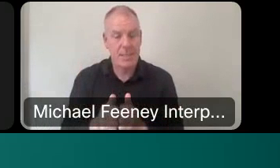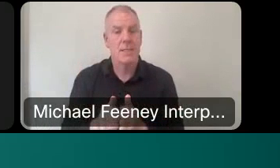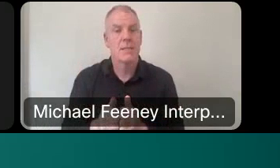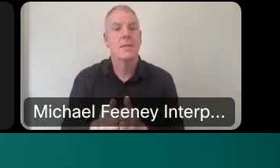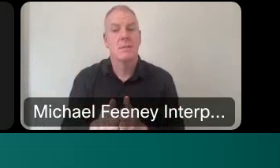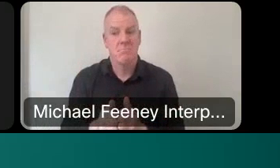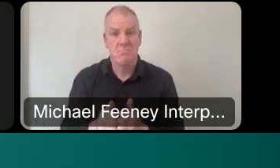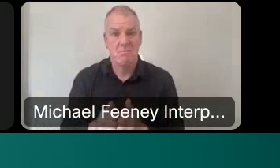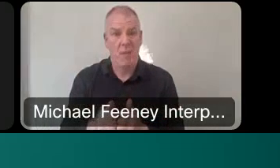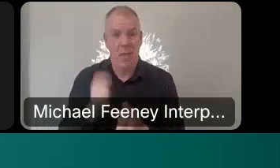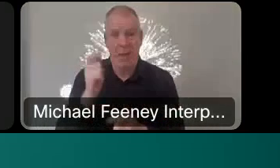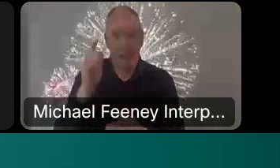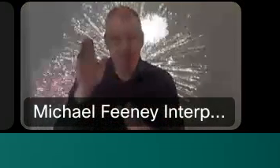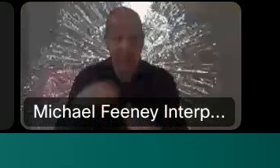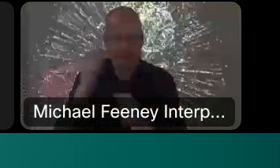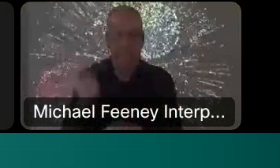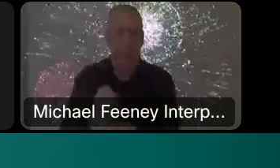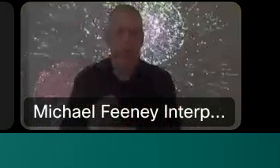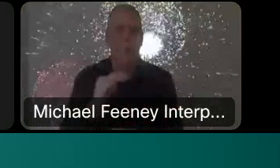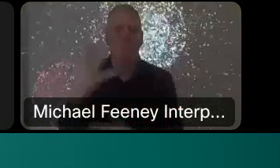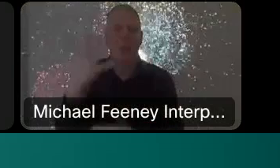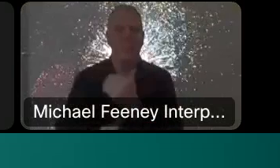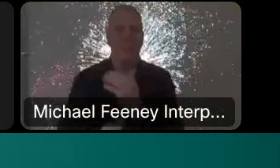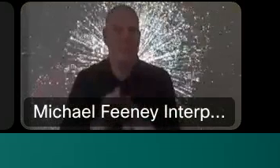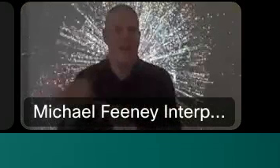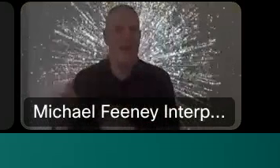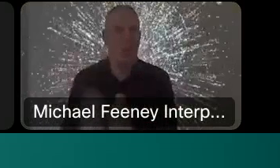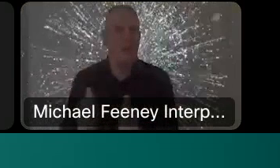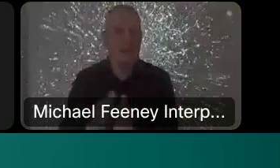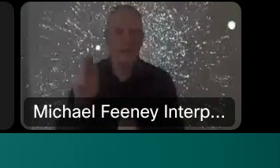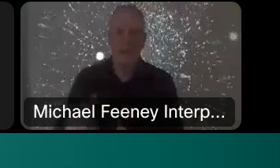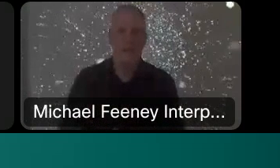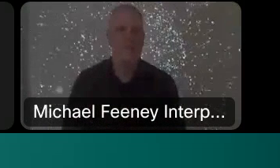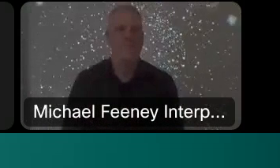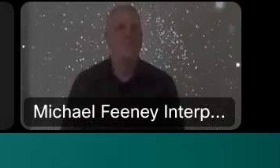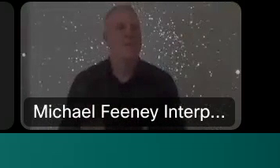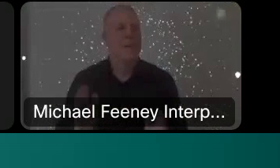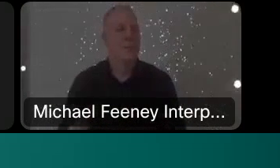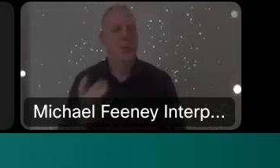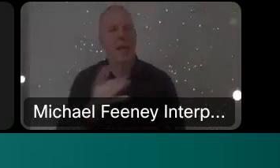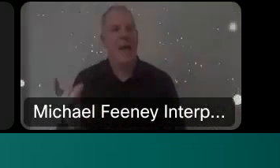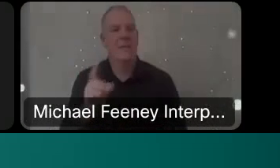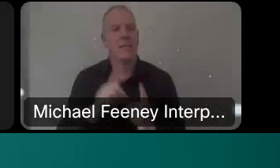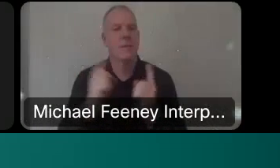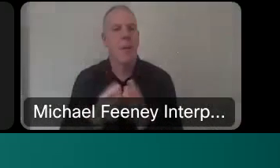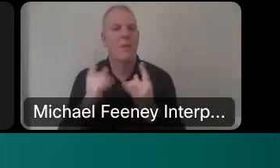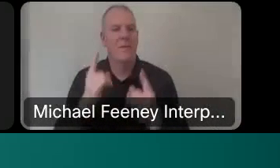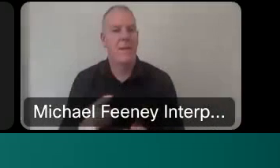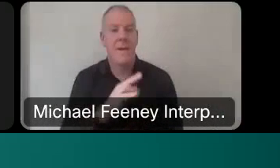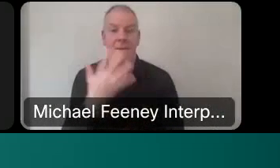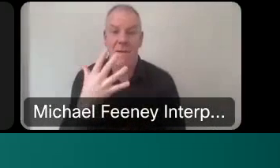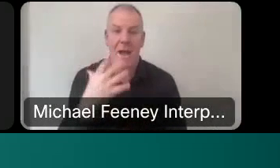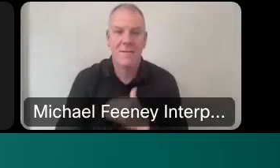or within 5 days of the meeting happening. And again, we have clarified with the Department of Health, and that is 5 days, not 5 working